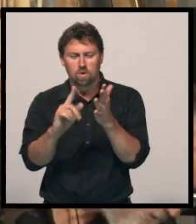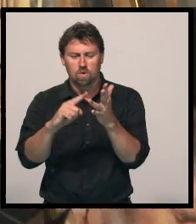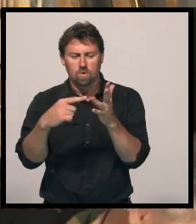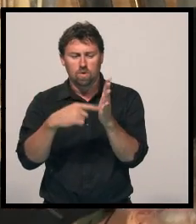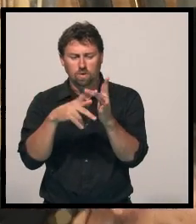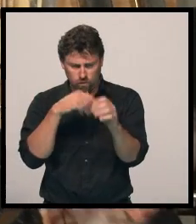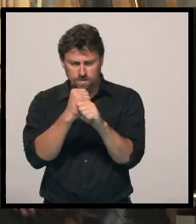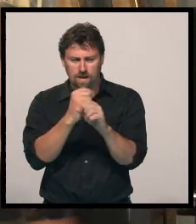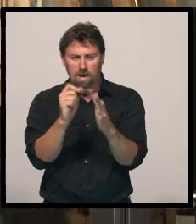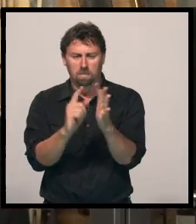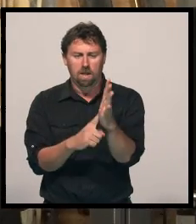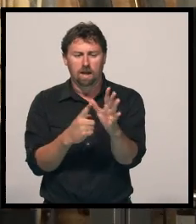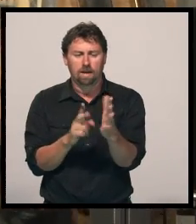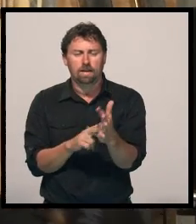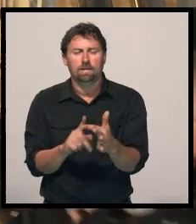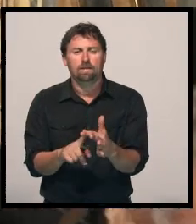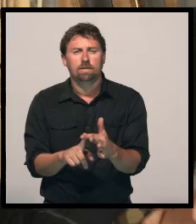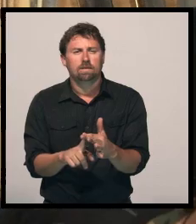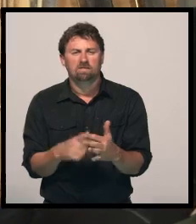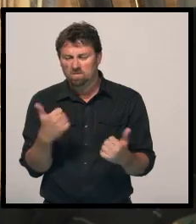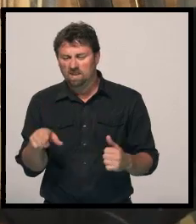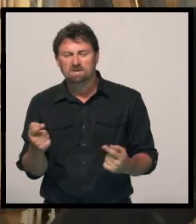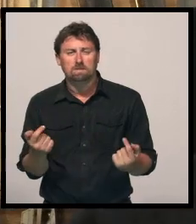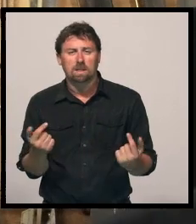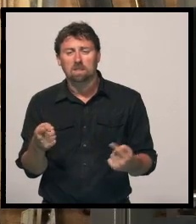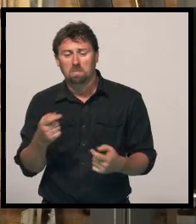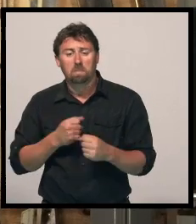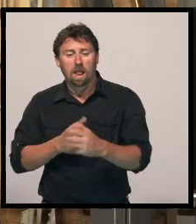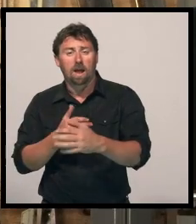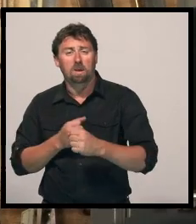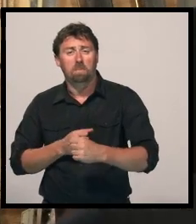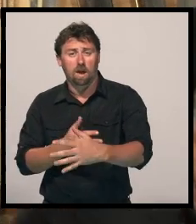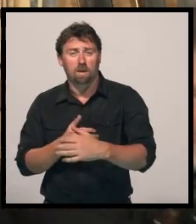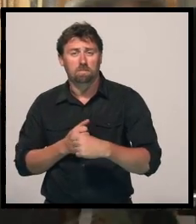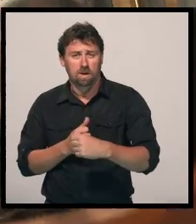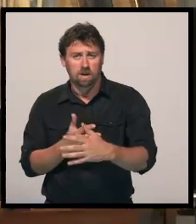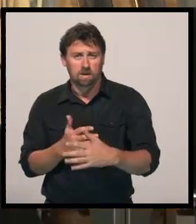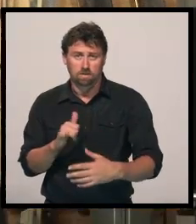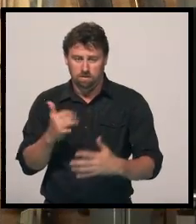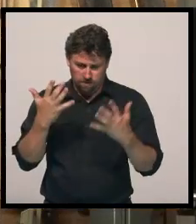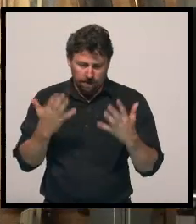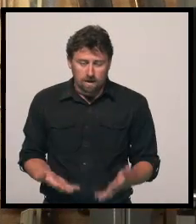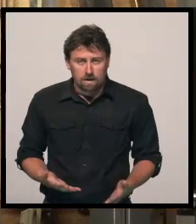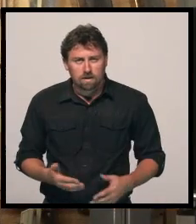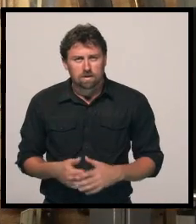a shooting plane is a plane, that's heavy,